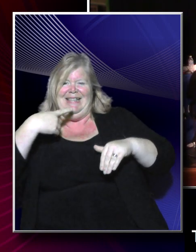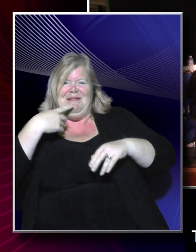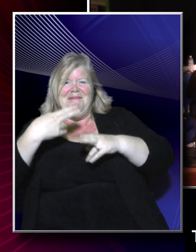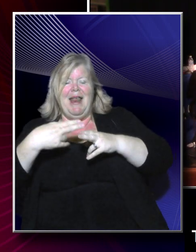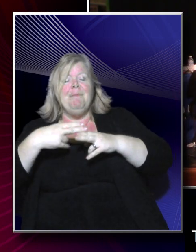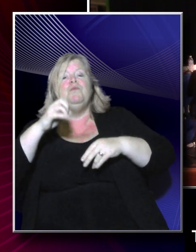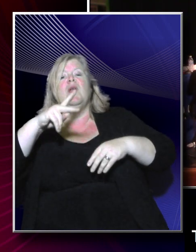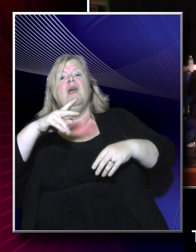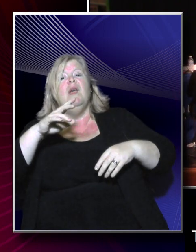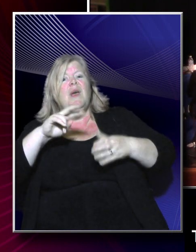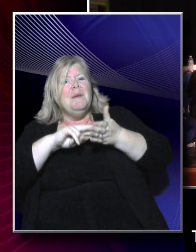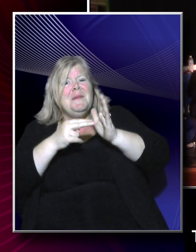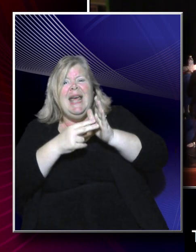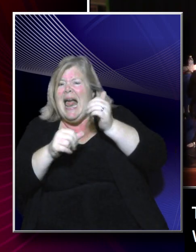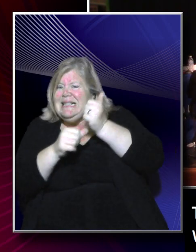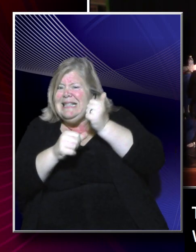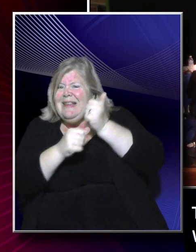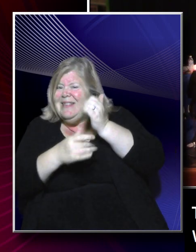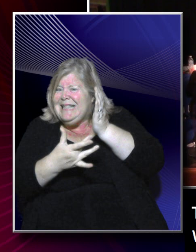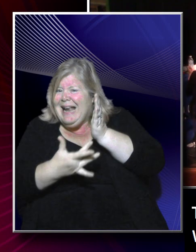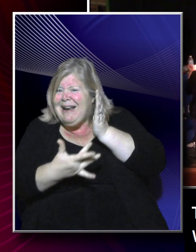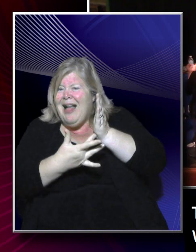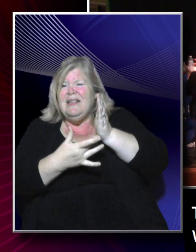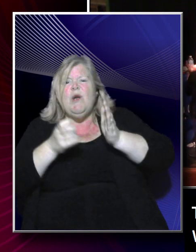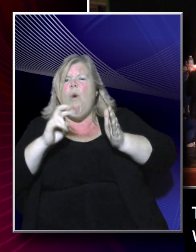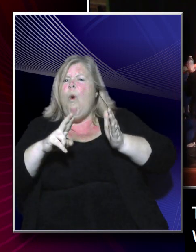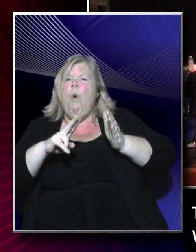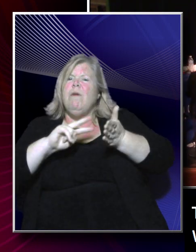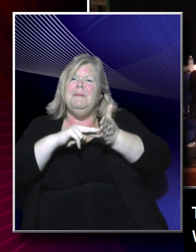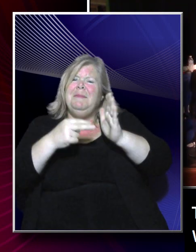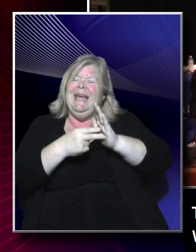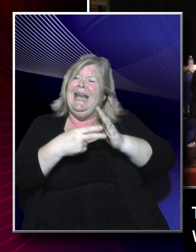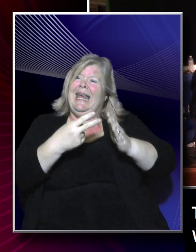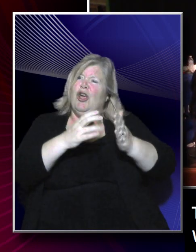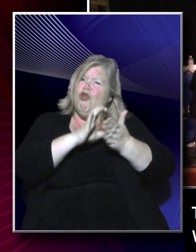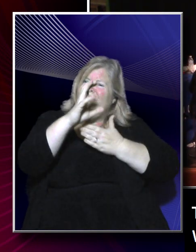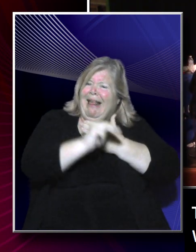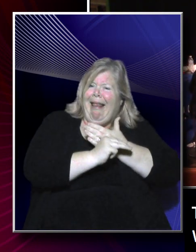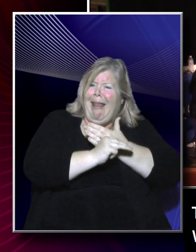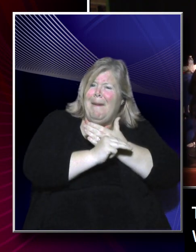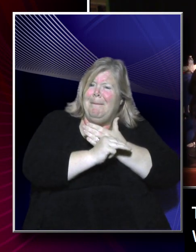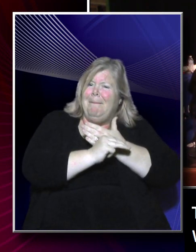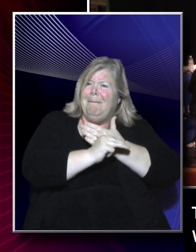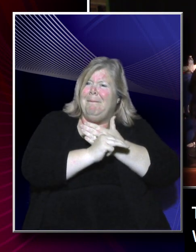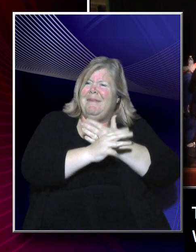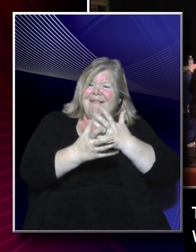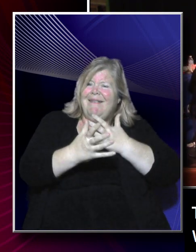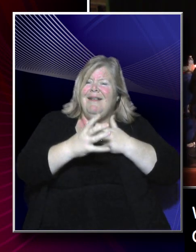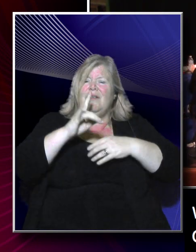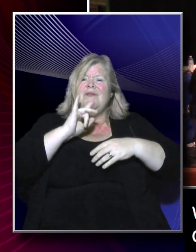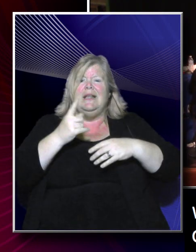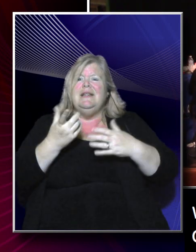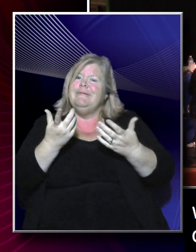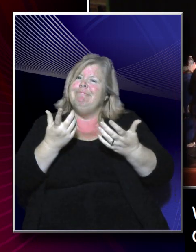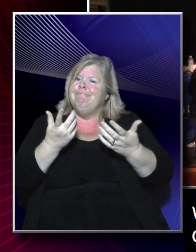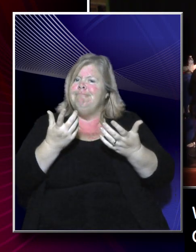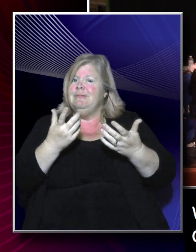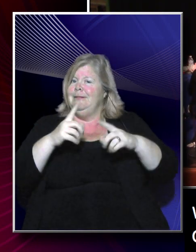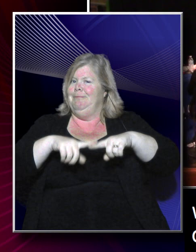assistive technology issue or a implementation of the curriculum issue? Because those could be different, Right. they cross-correlate a lot,